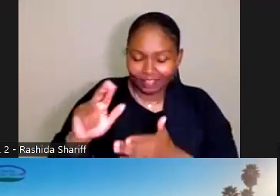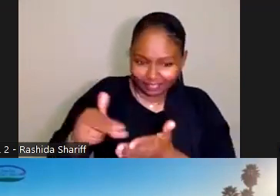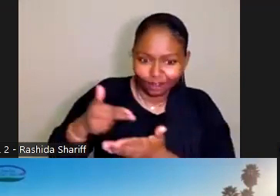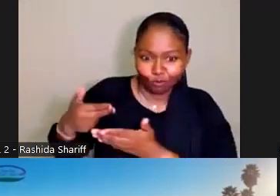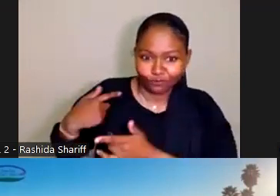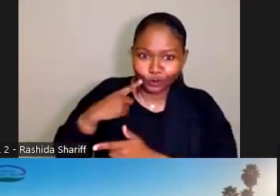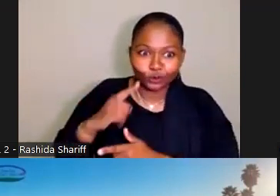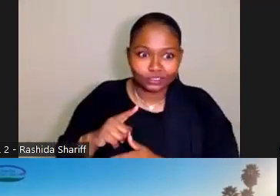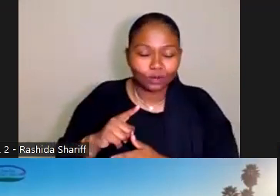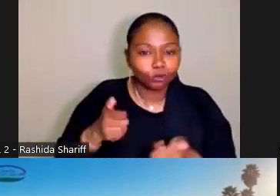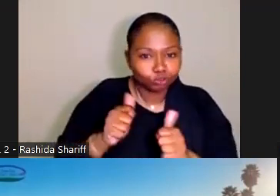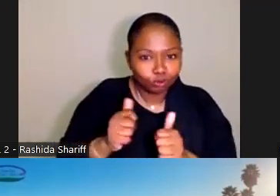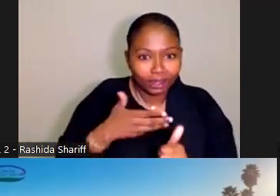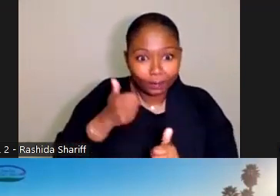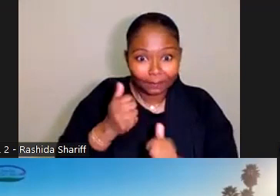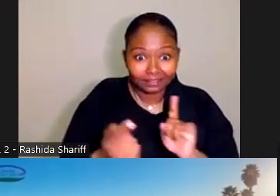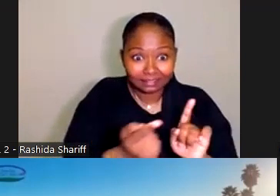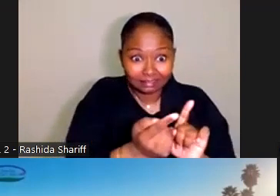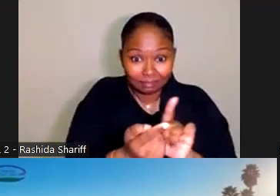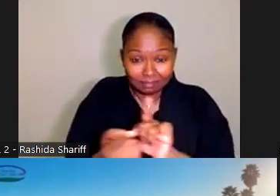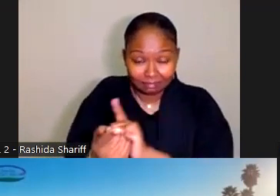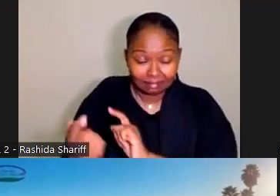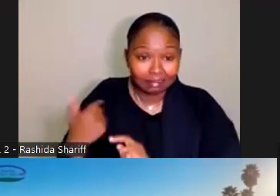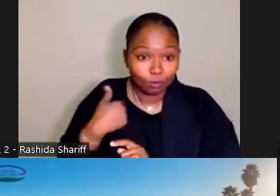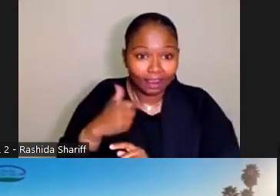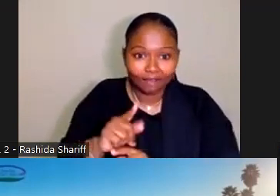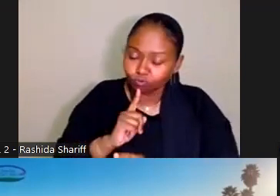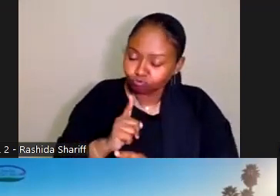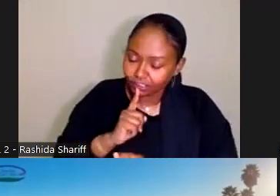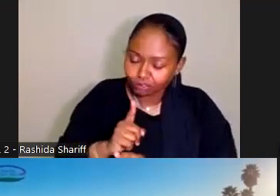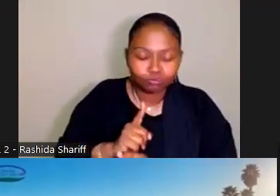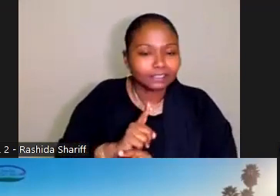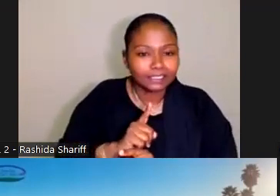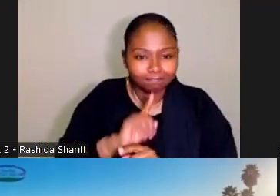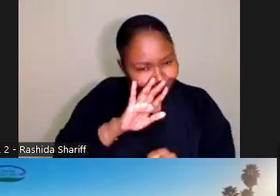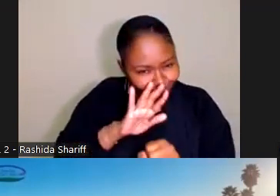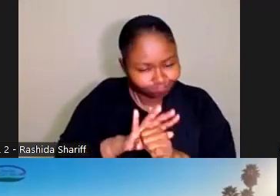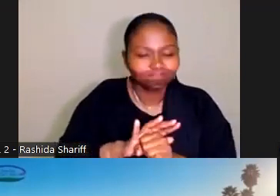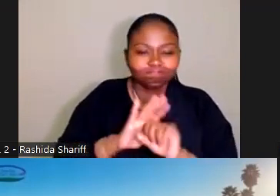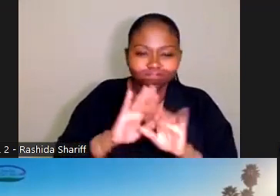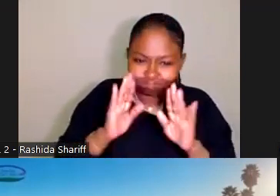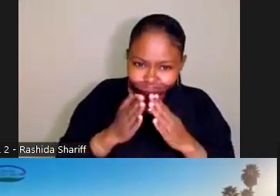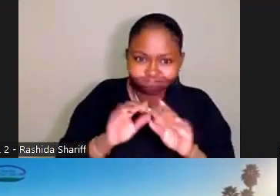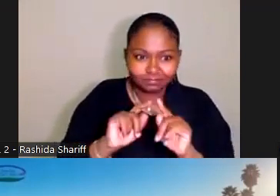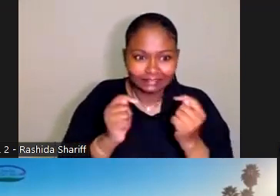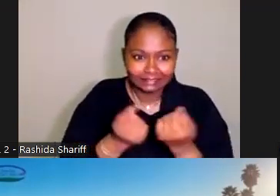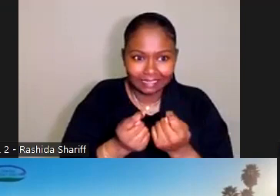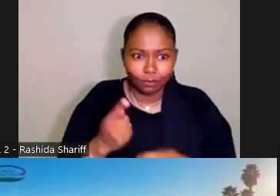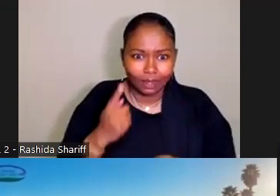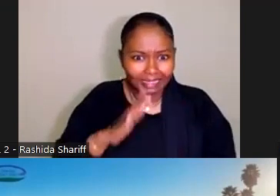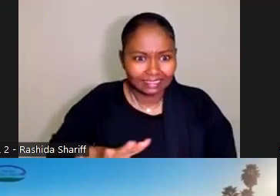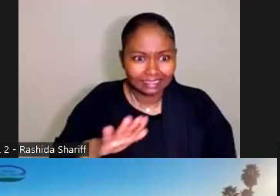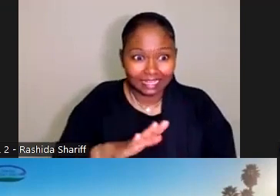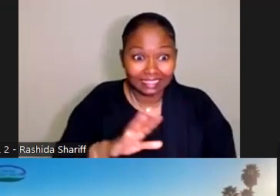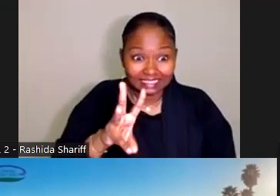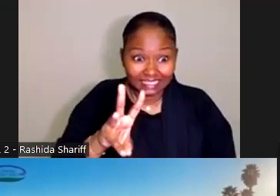very committed and passionate team of public patient representatives that are doing this. And when I say the 600, I mean, that's since the end of